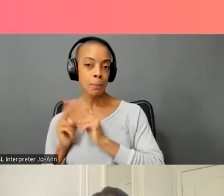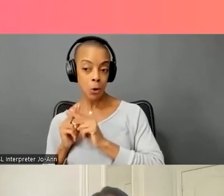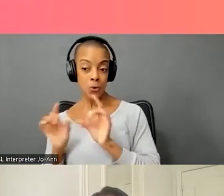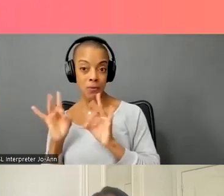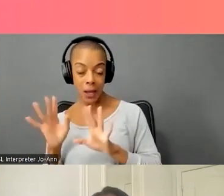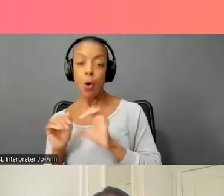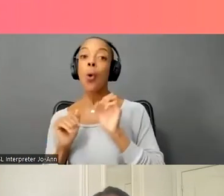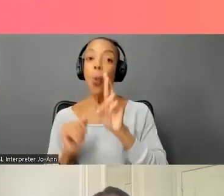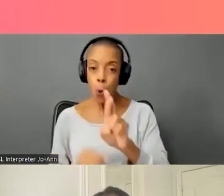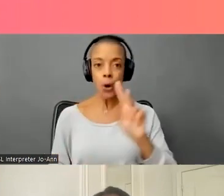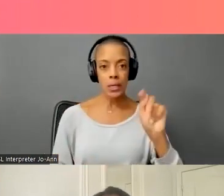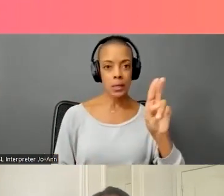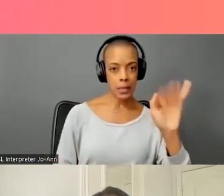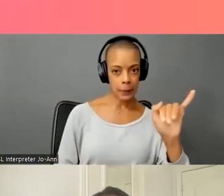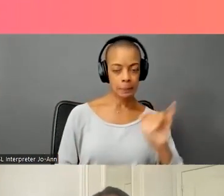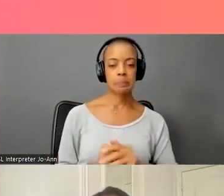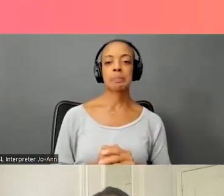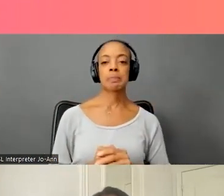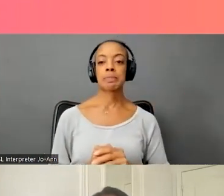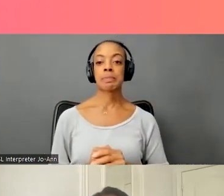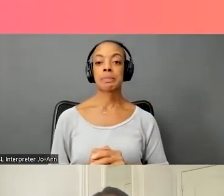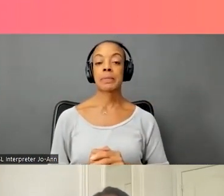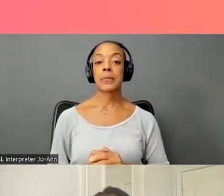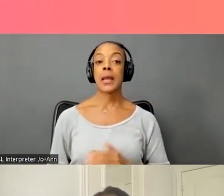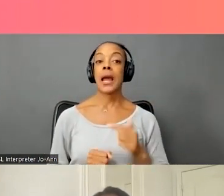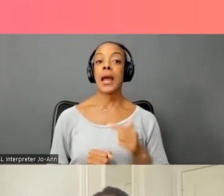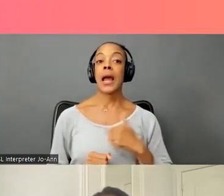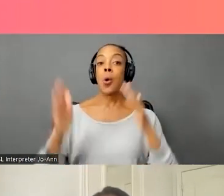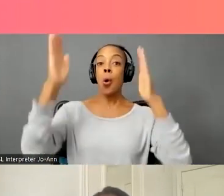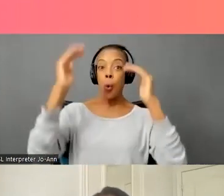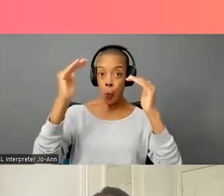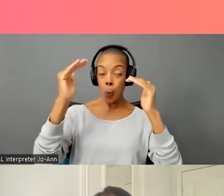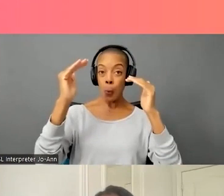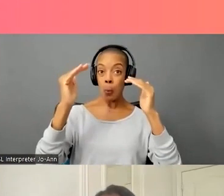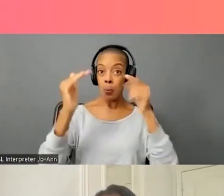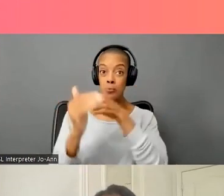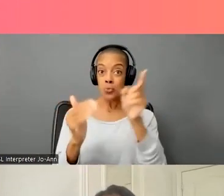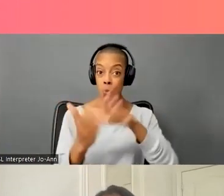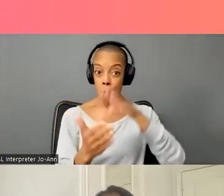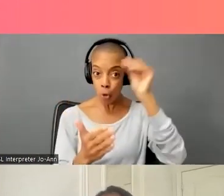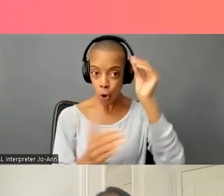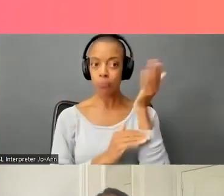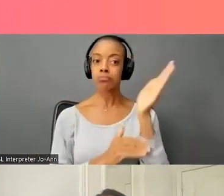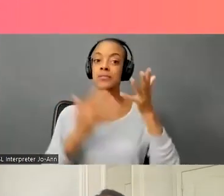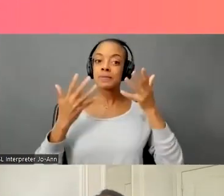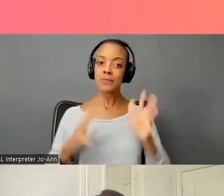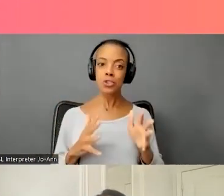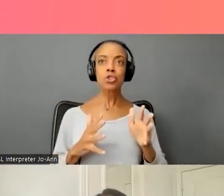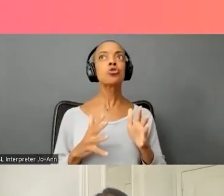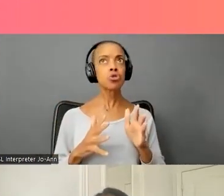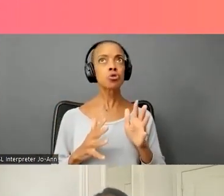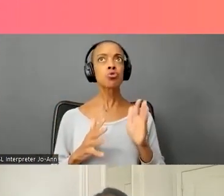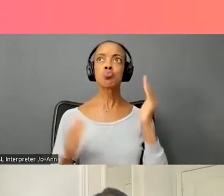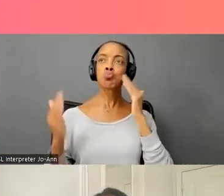injuries. And so my hope is that by the end of this presentation, we'll acquire some